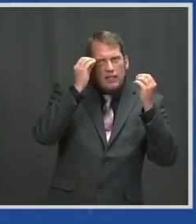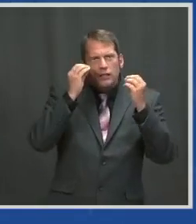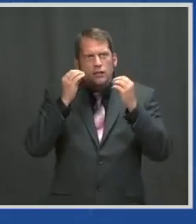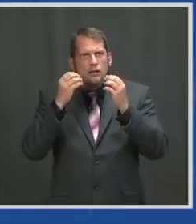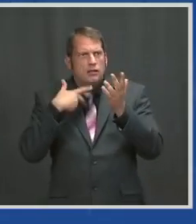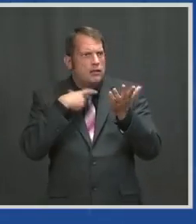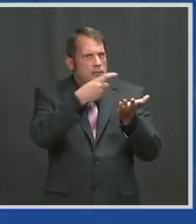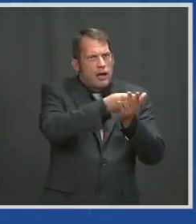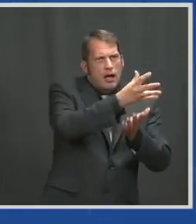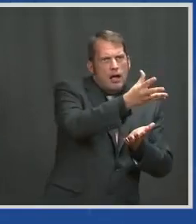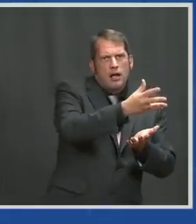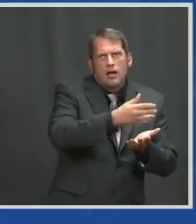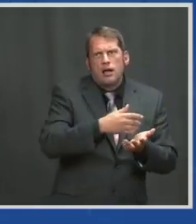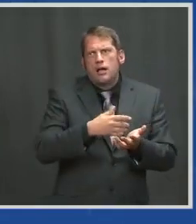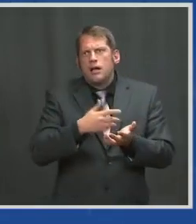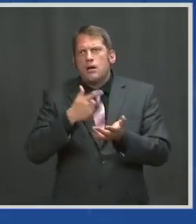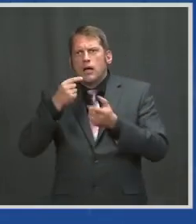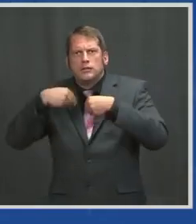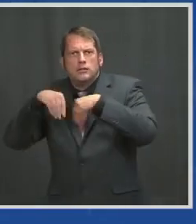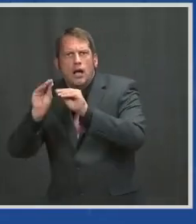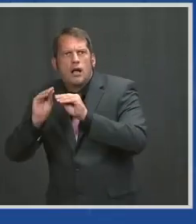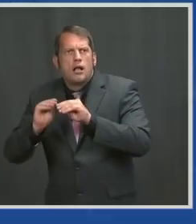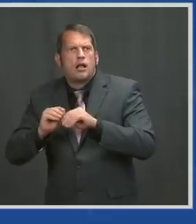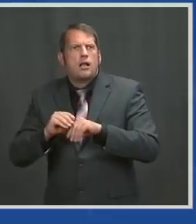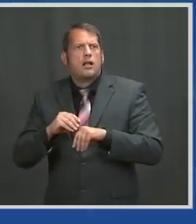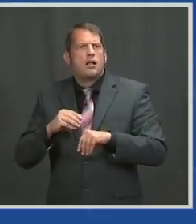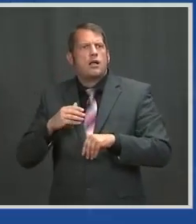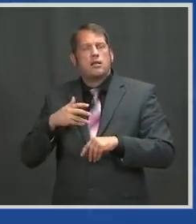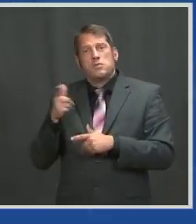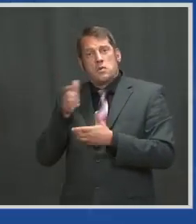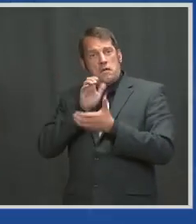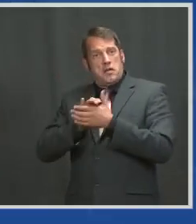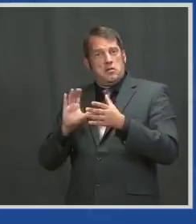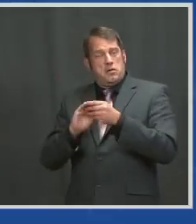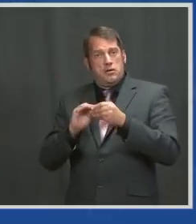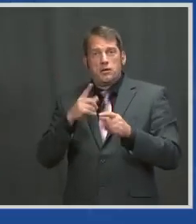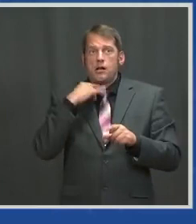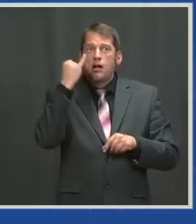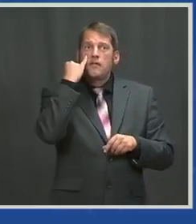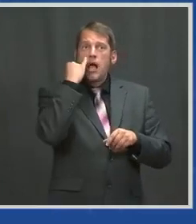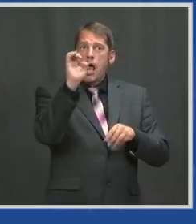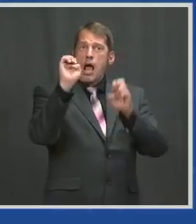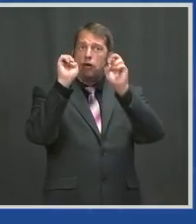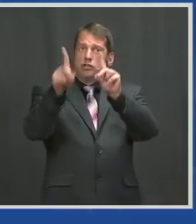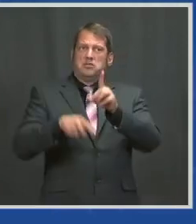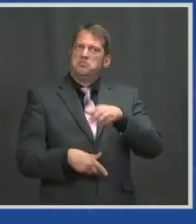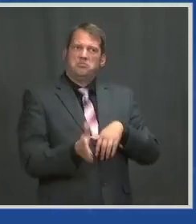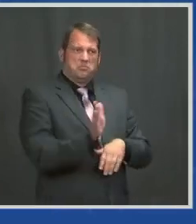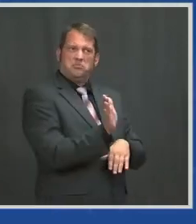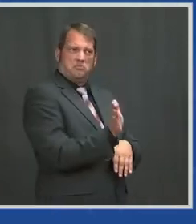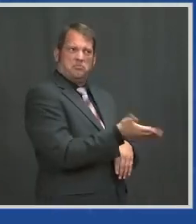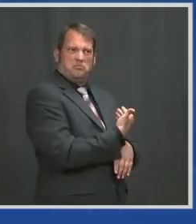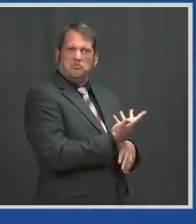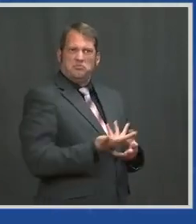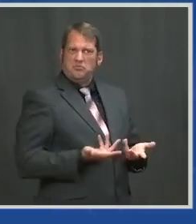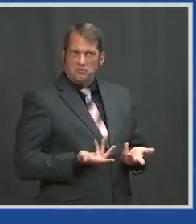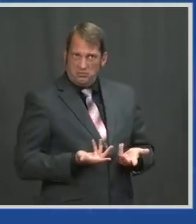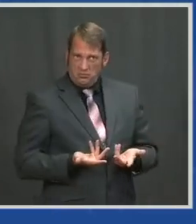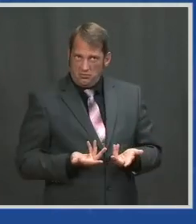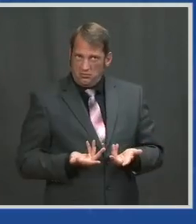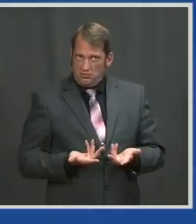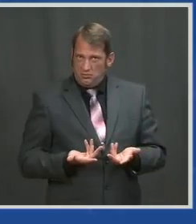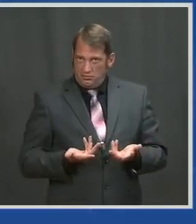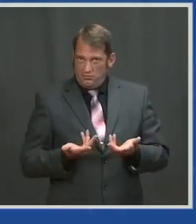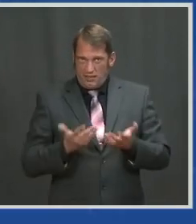that out-educates us is going to outcompete us. We also need to up our game in our education system. 12 years of education